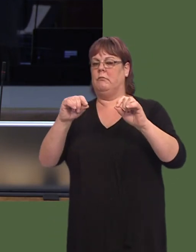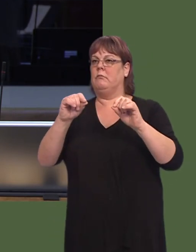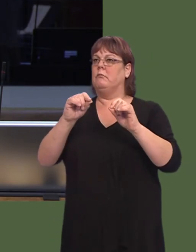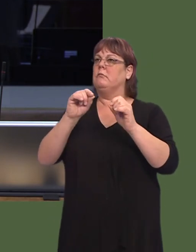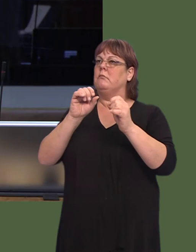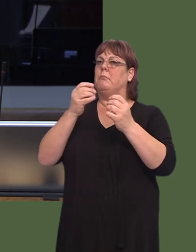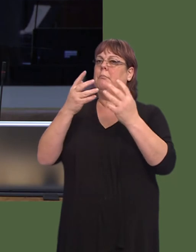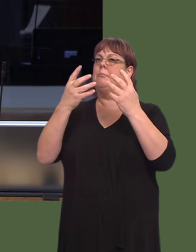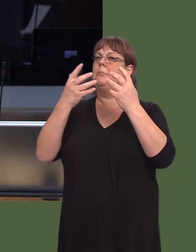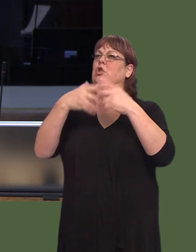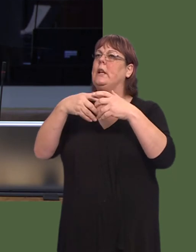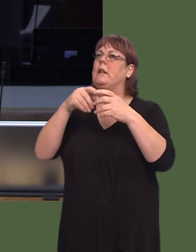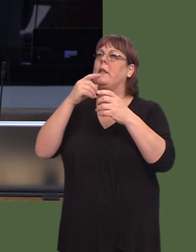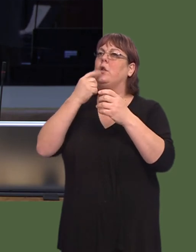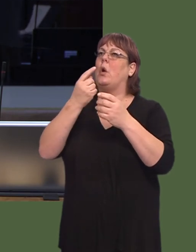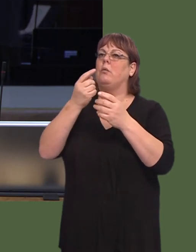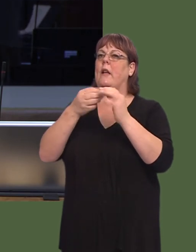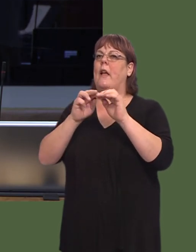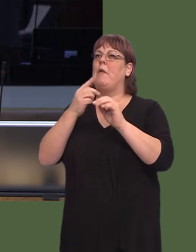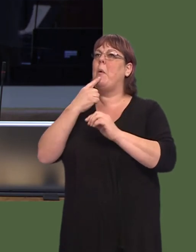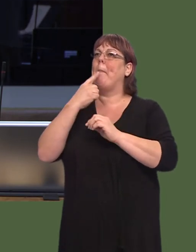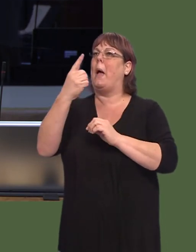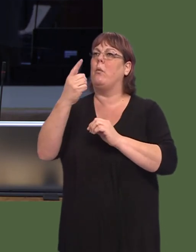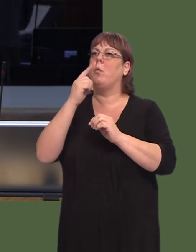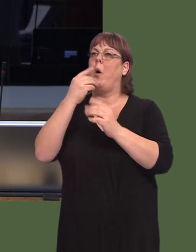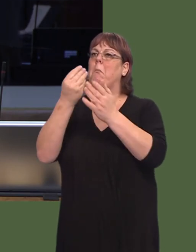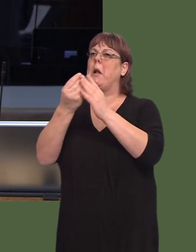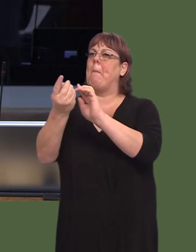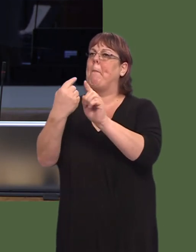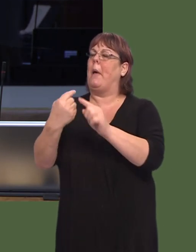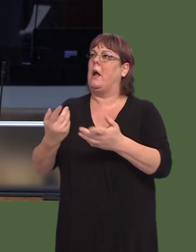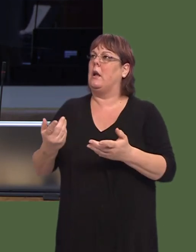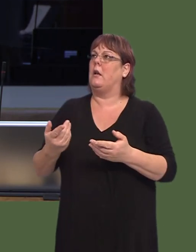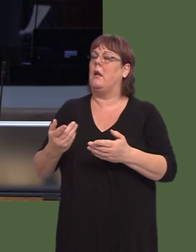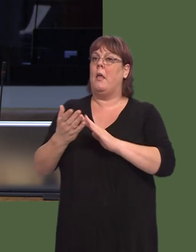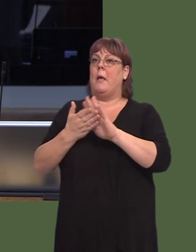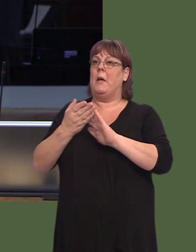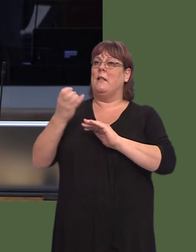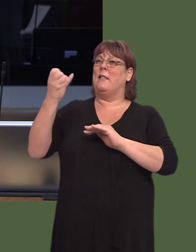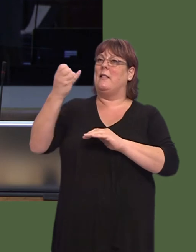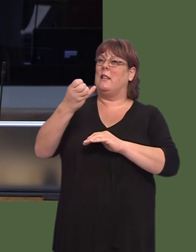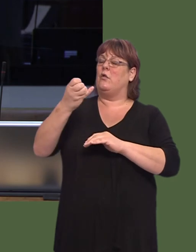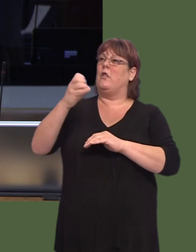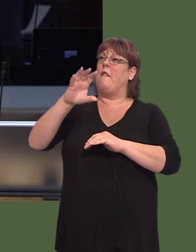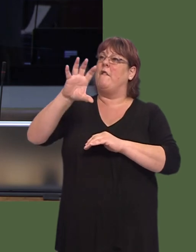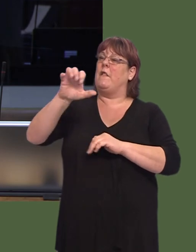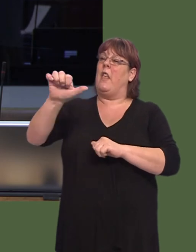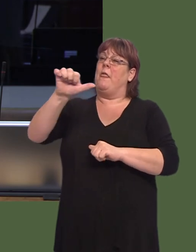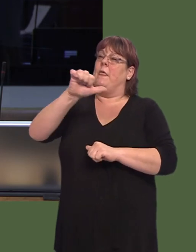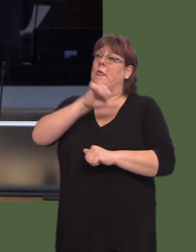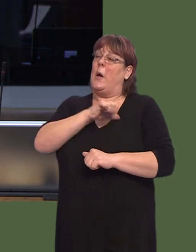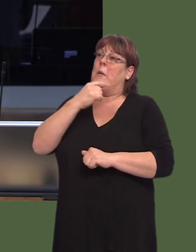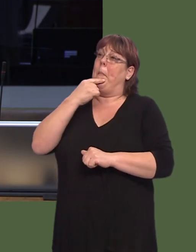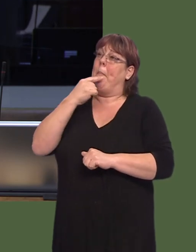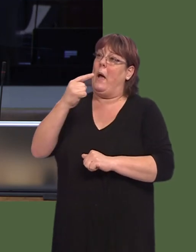change. Only six of the 22 local authorities were able to provide the information, but for them, this amounted to